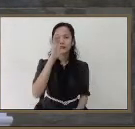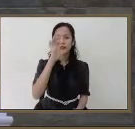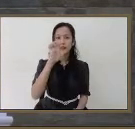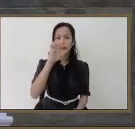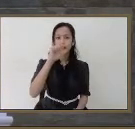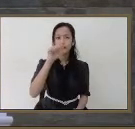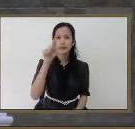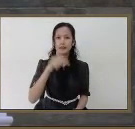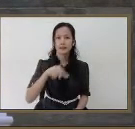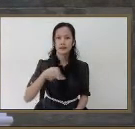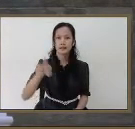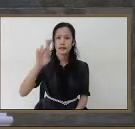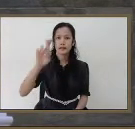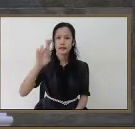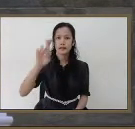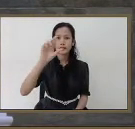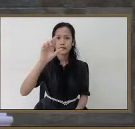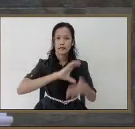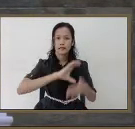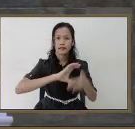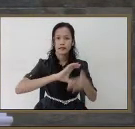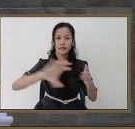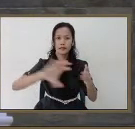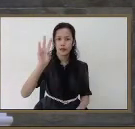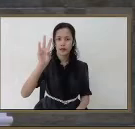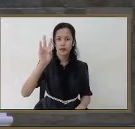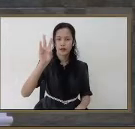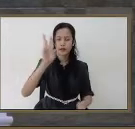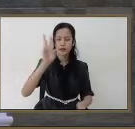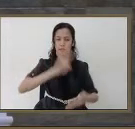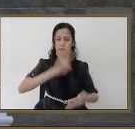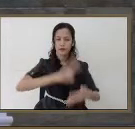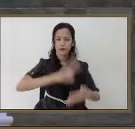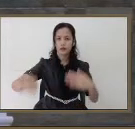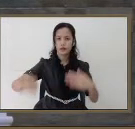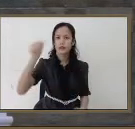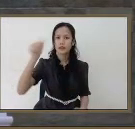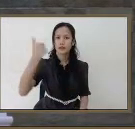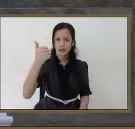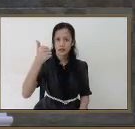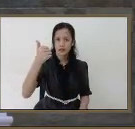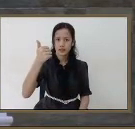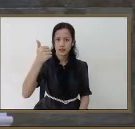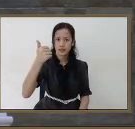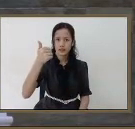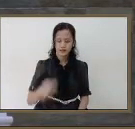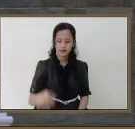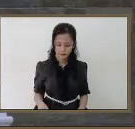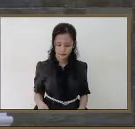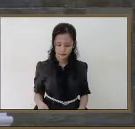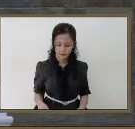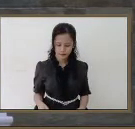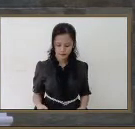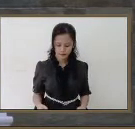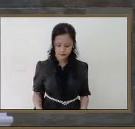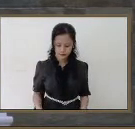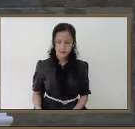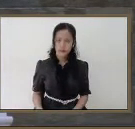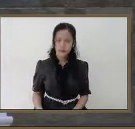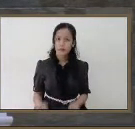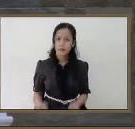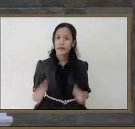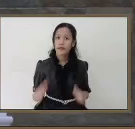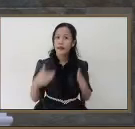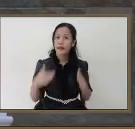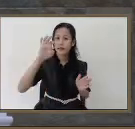Ezra chapter 7 verse number 10. I'll read verse number 10 and that will be our key verse for this book. Sabi po ng